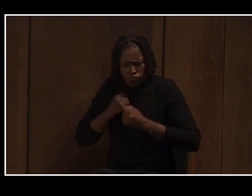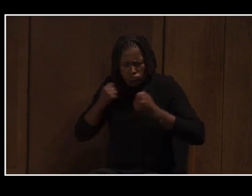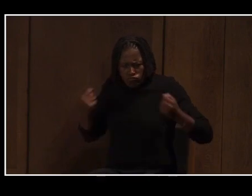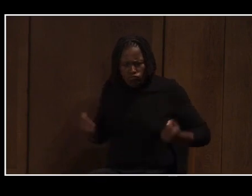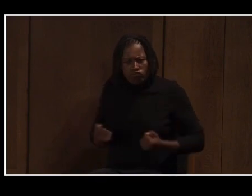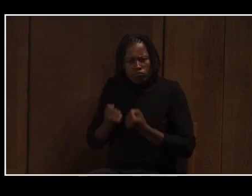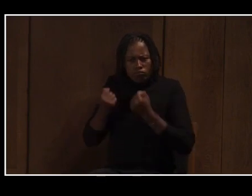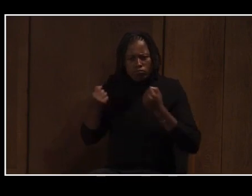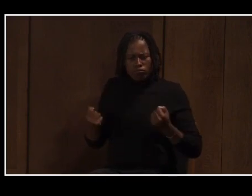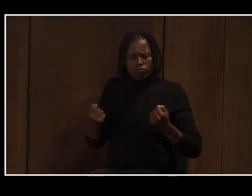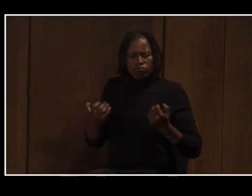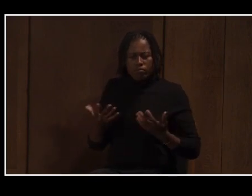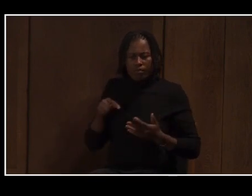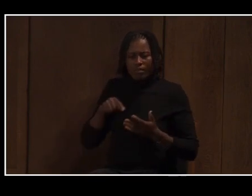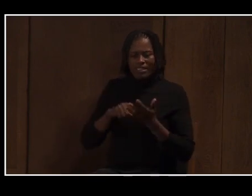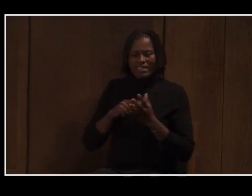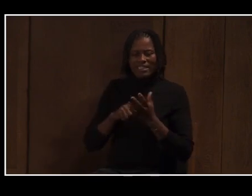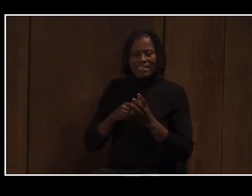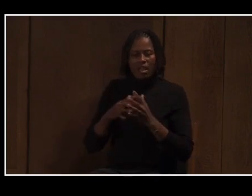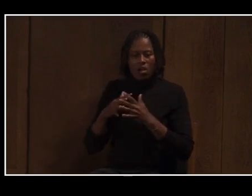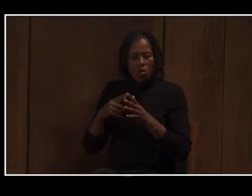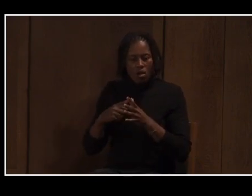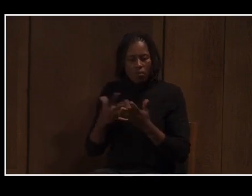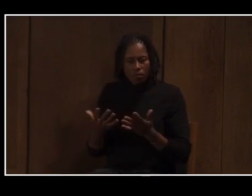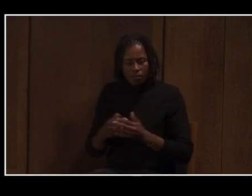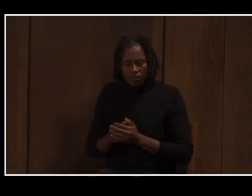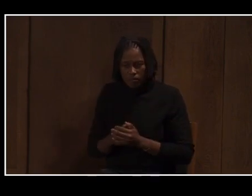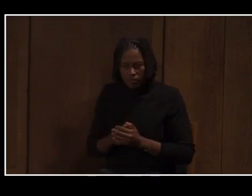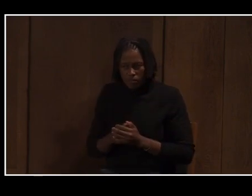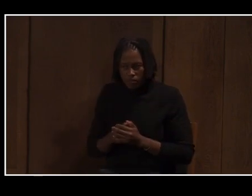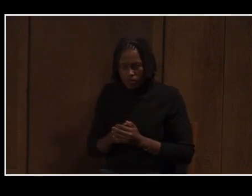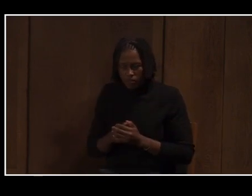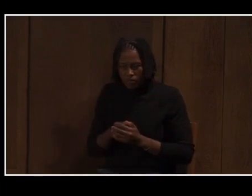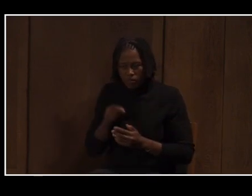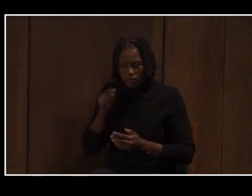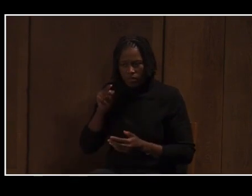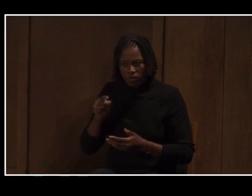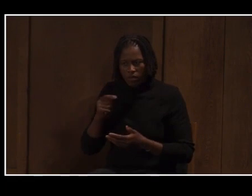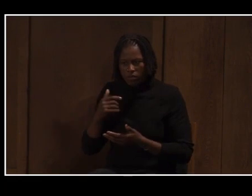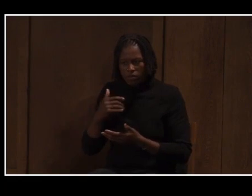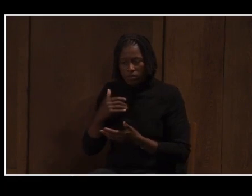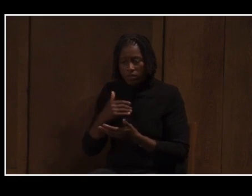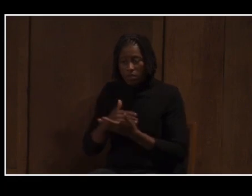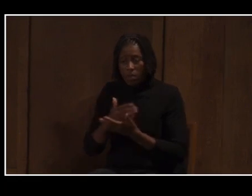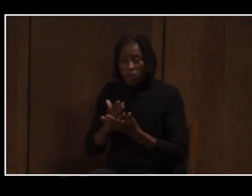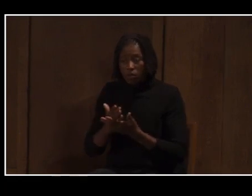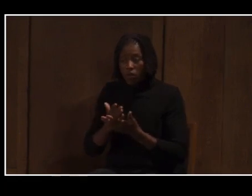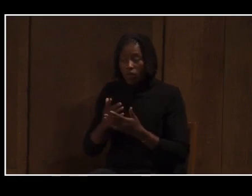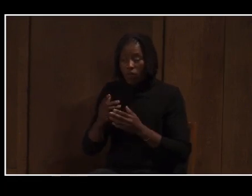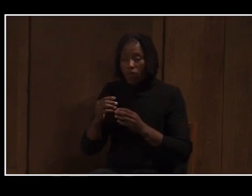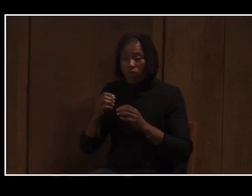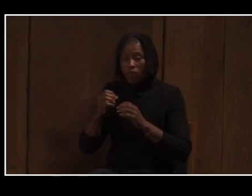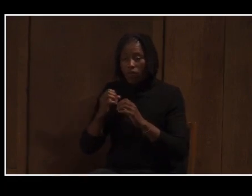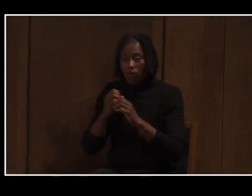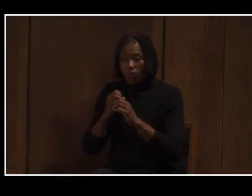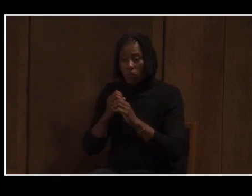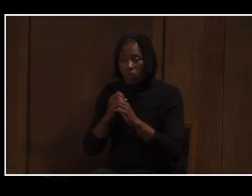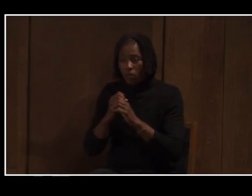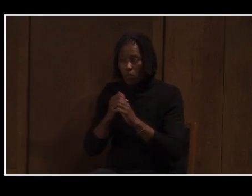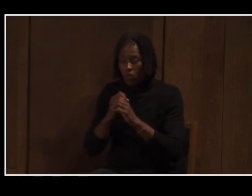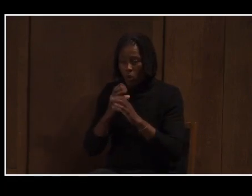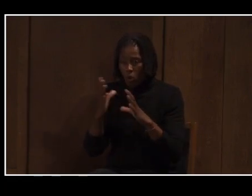which obviously is important to recognise, because not only is it part of the concept of a kind of